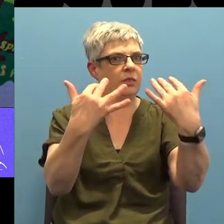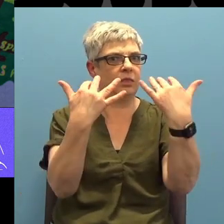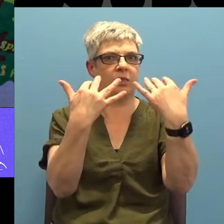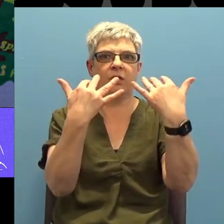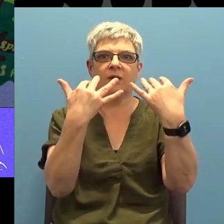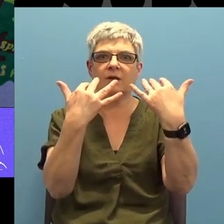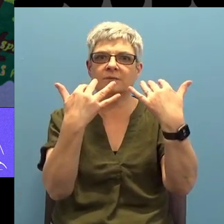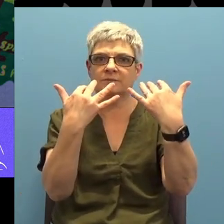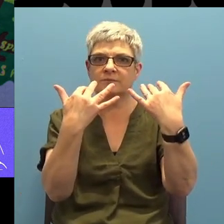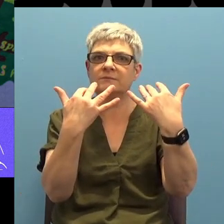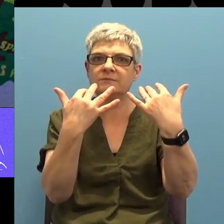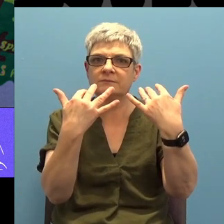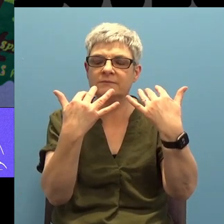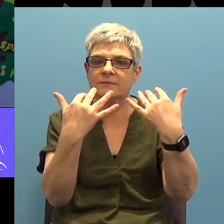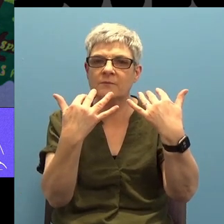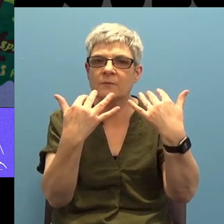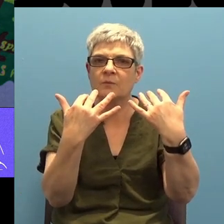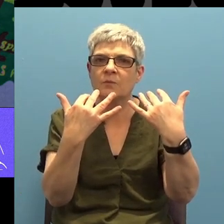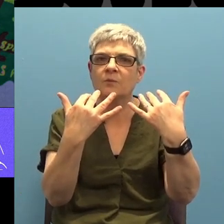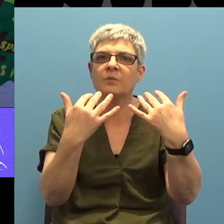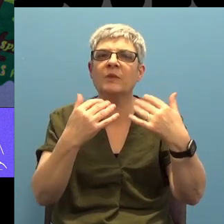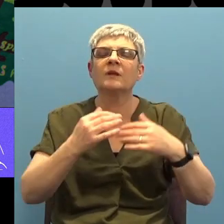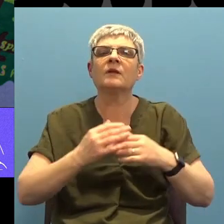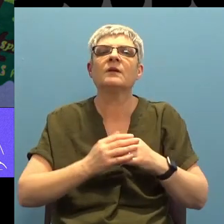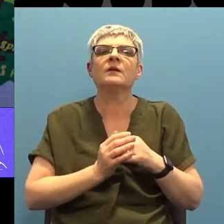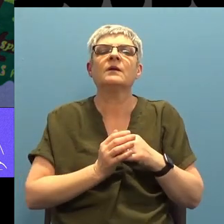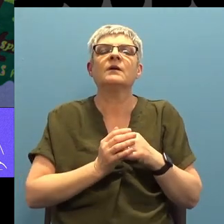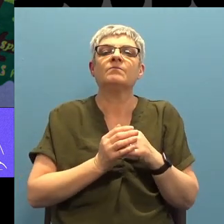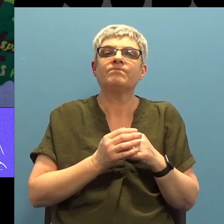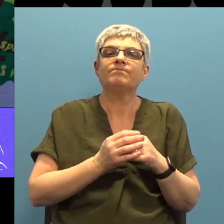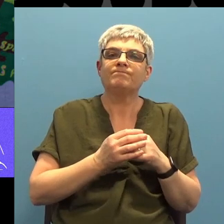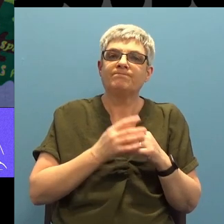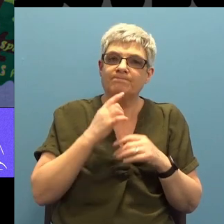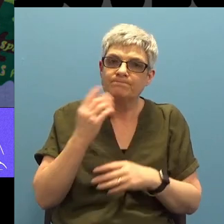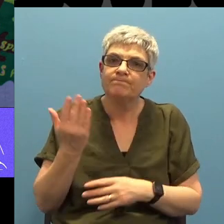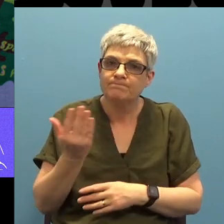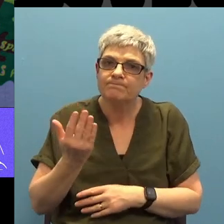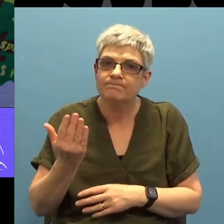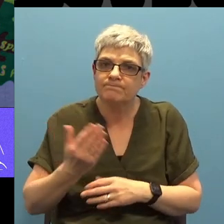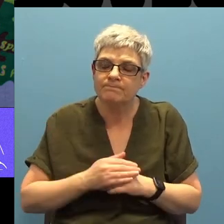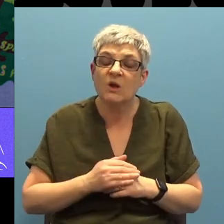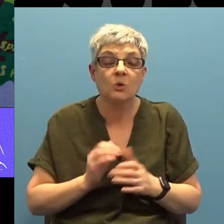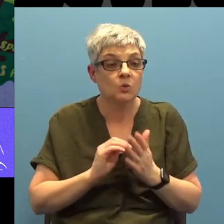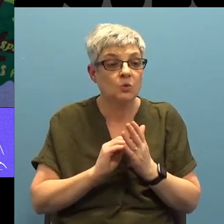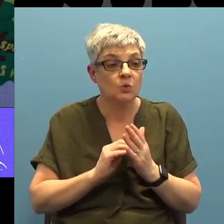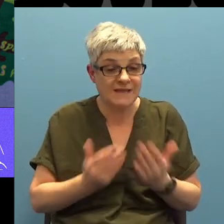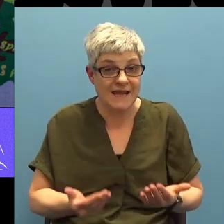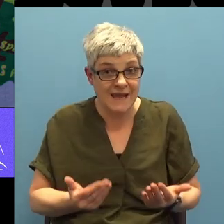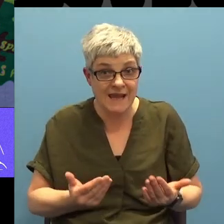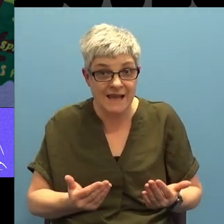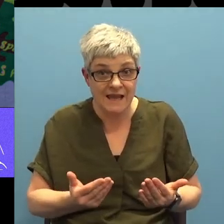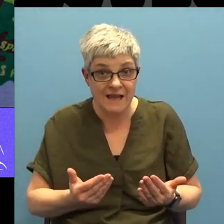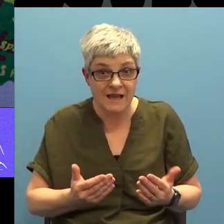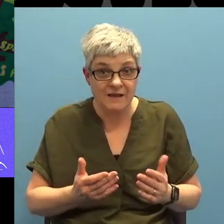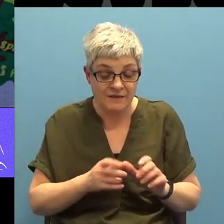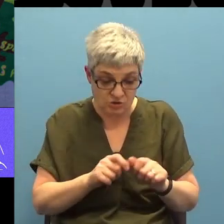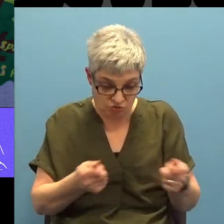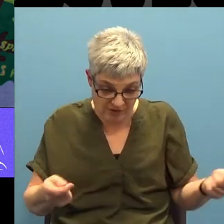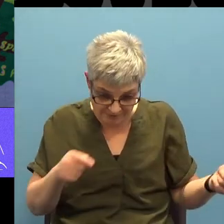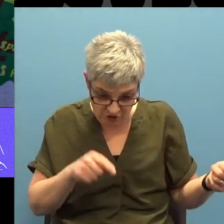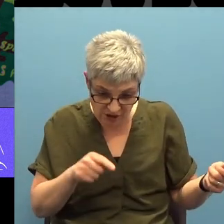synagogue were fastened on him. He began to say to them, "Today this scripture is